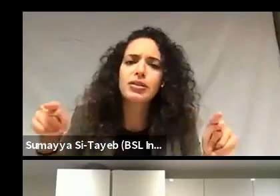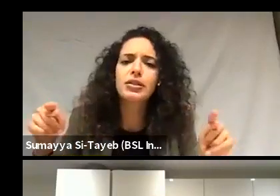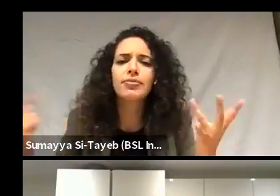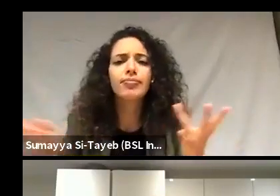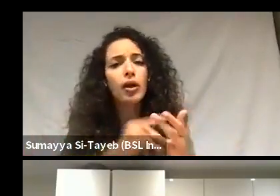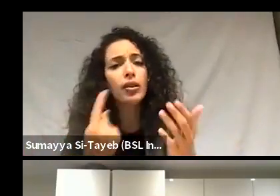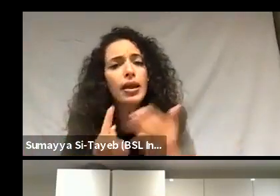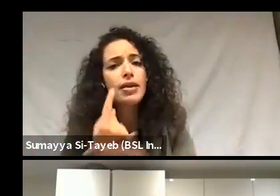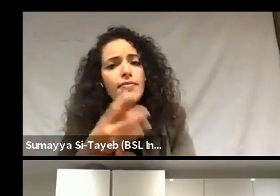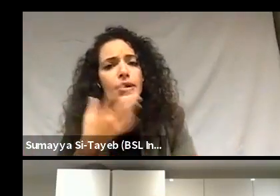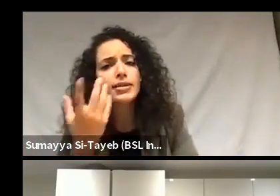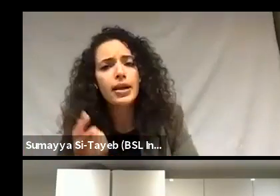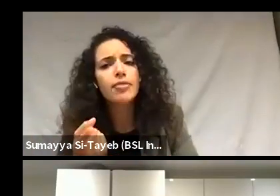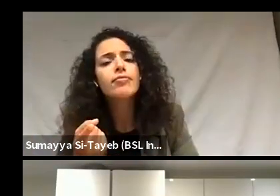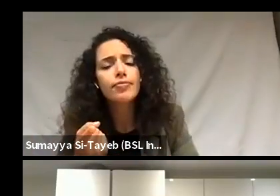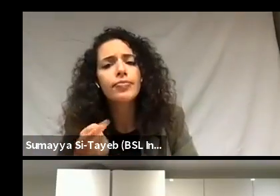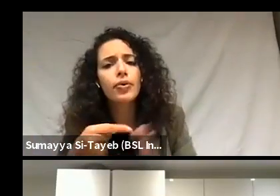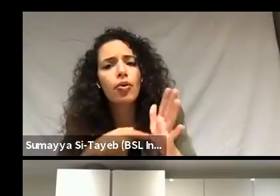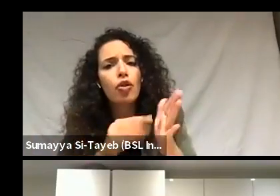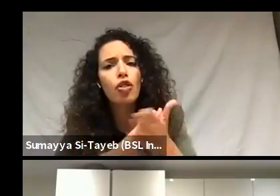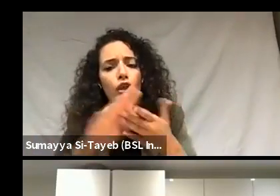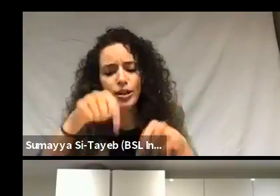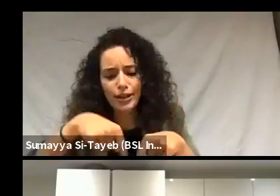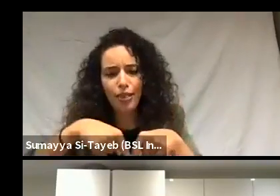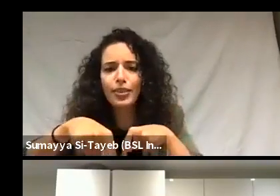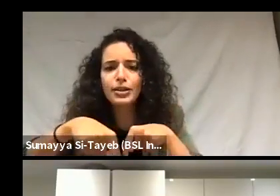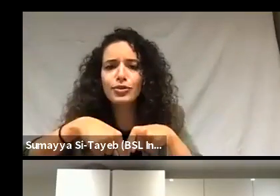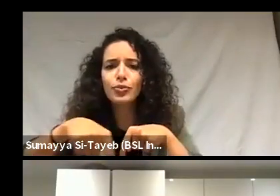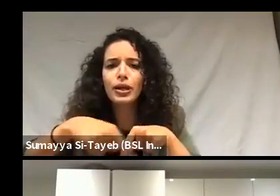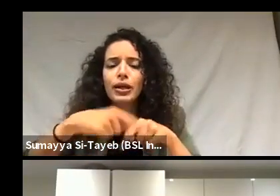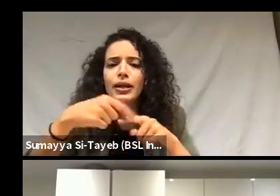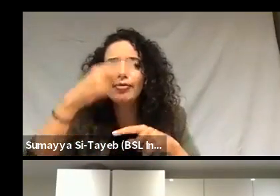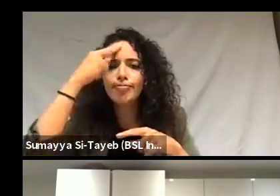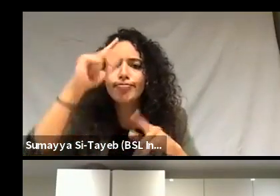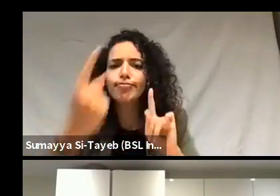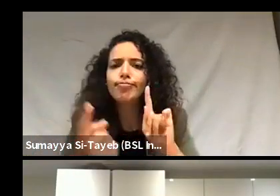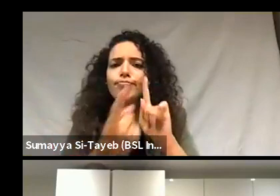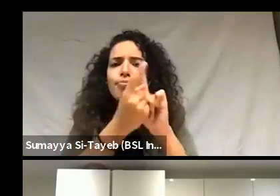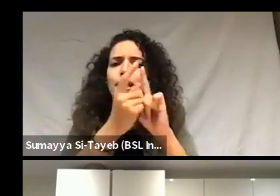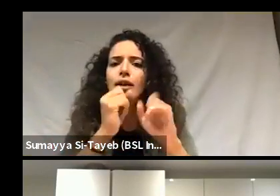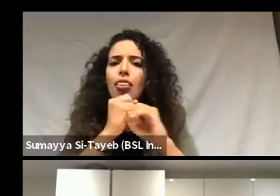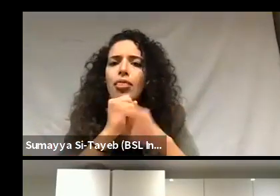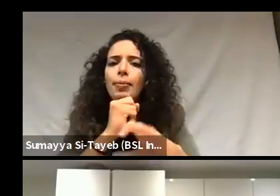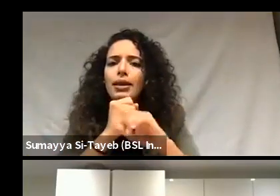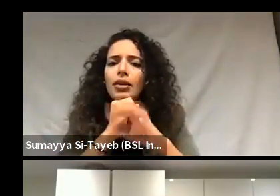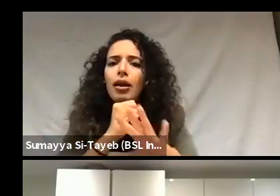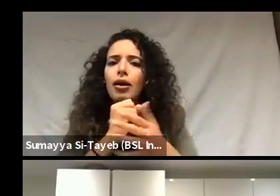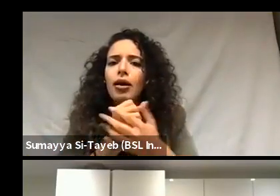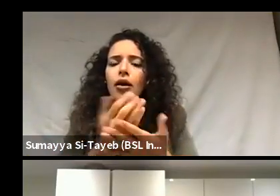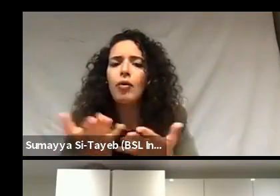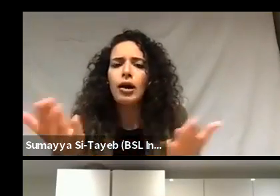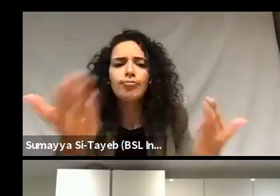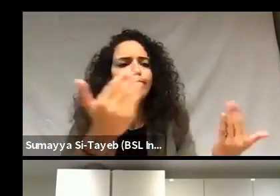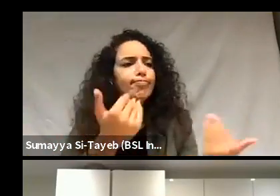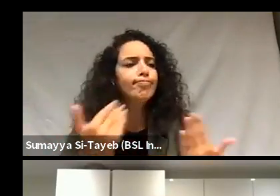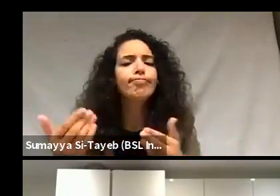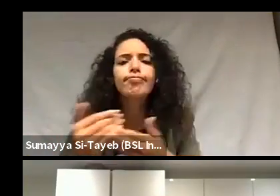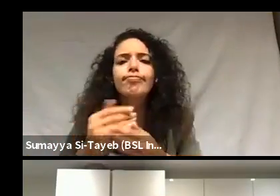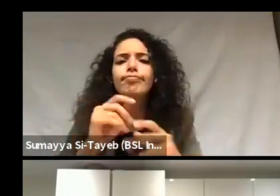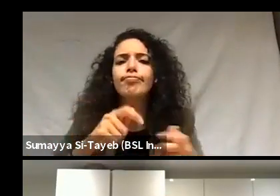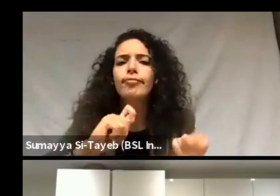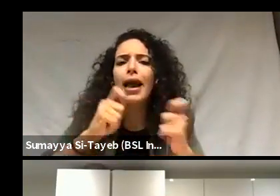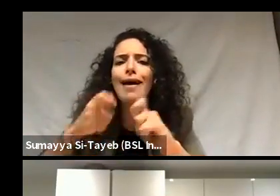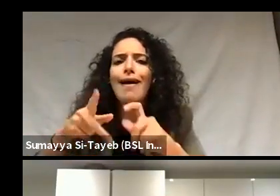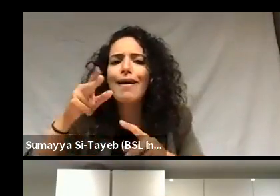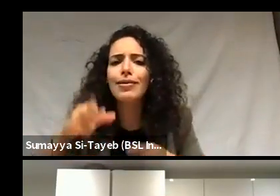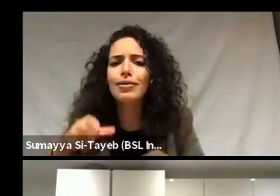event on Thursday this week, which is Meet the Media, where we bring together editors and Muslim